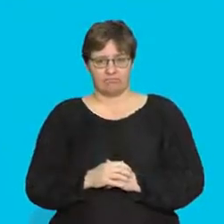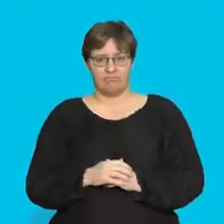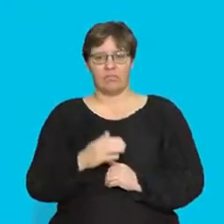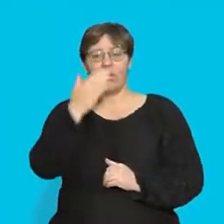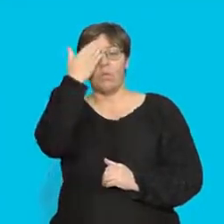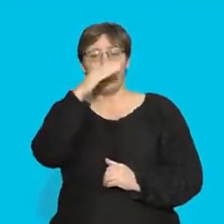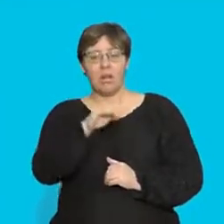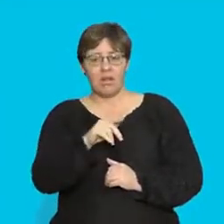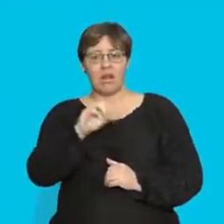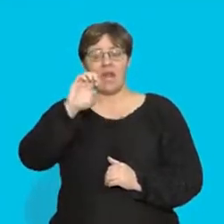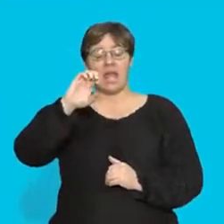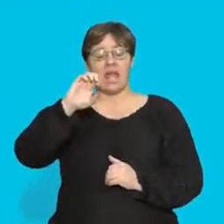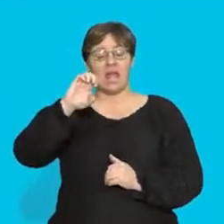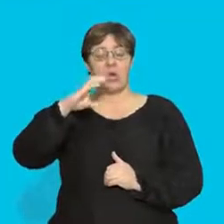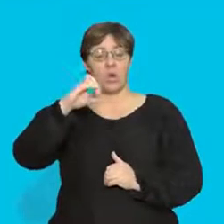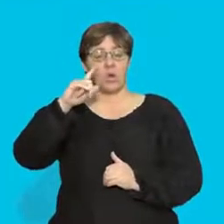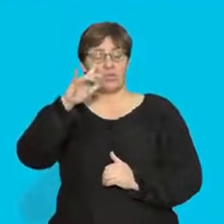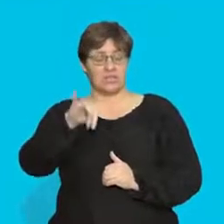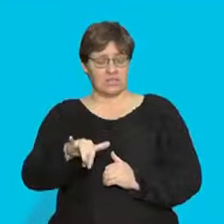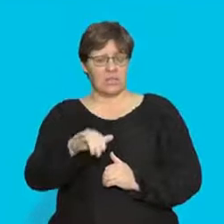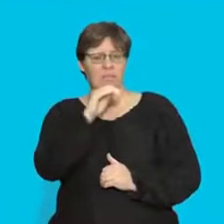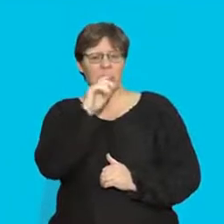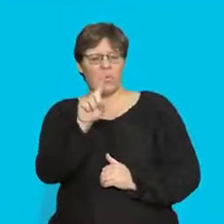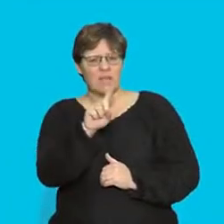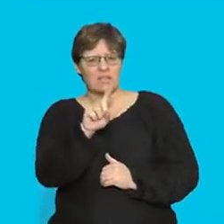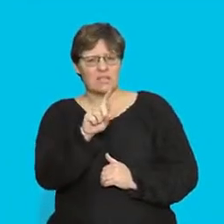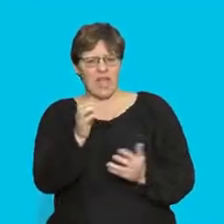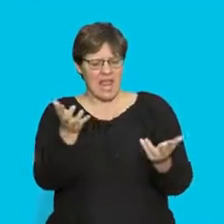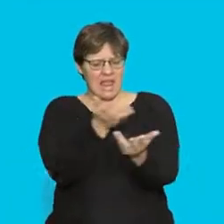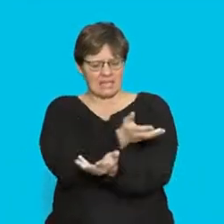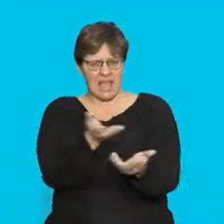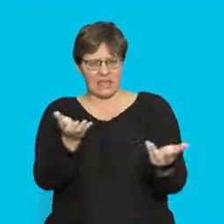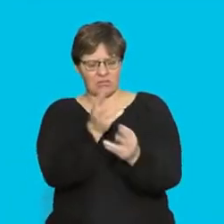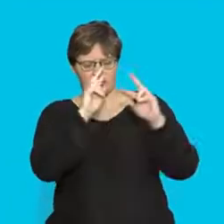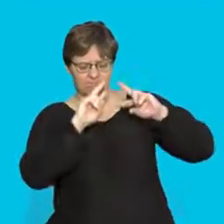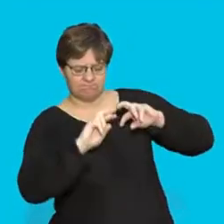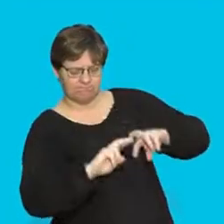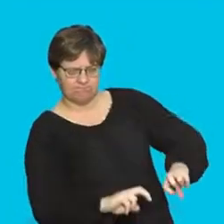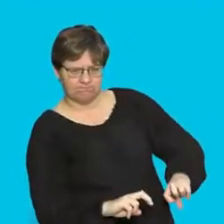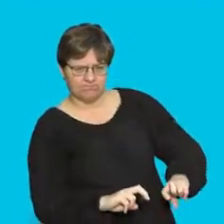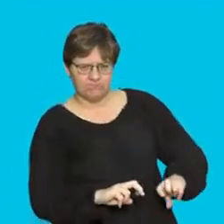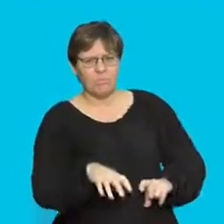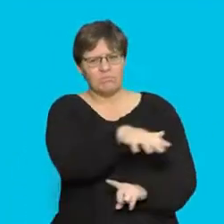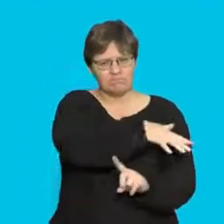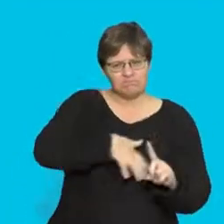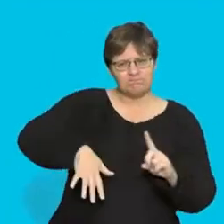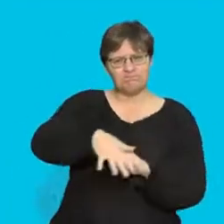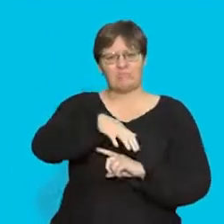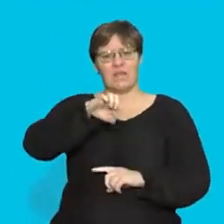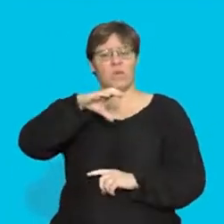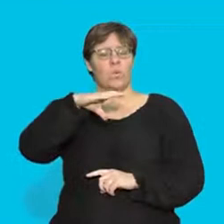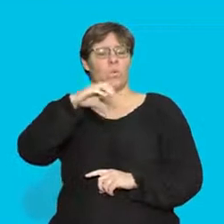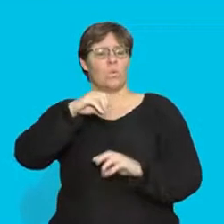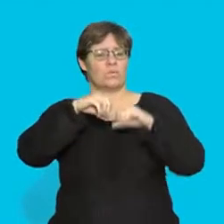that ecology is the study of interactions in an ecosystem, but when we talk